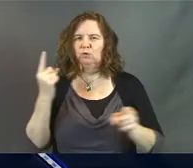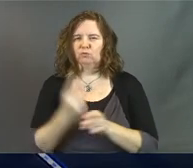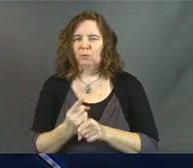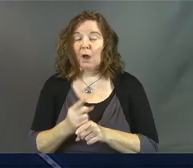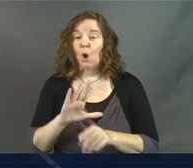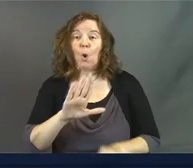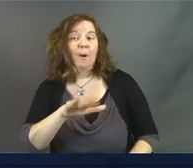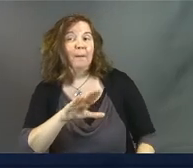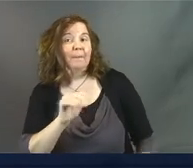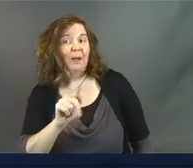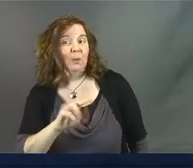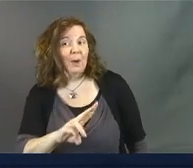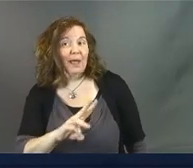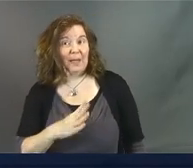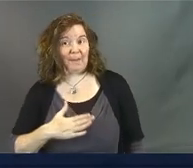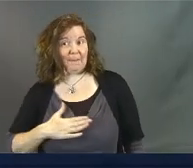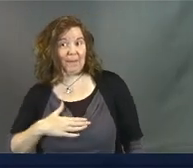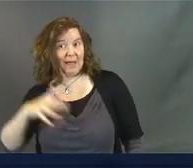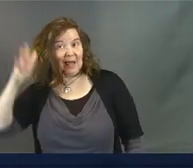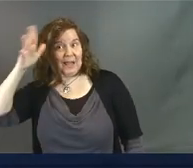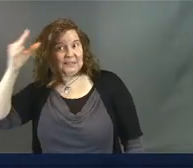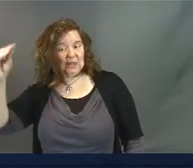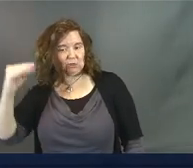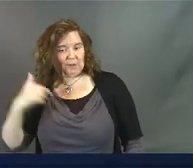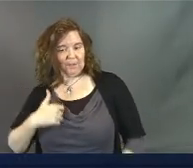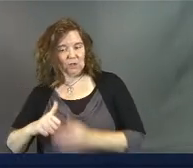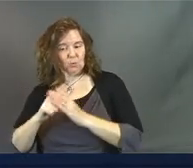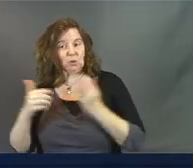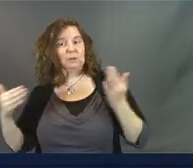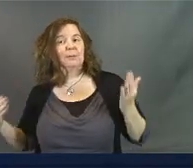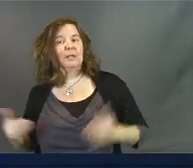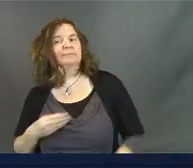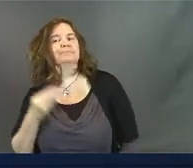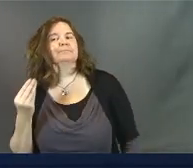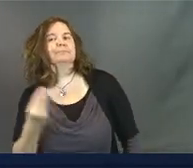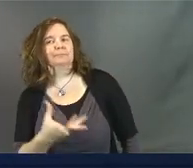And oh, by the way, Jesus, my dad taught me to worship here.